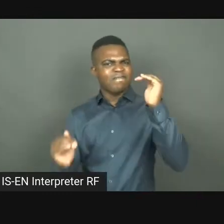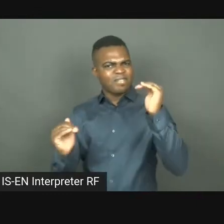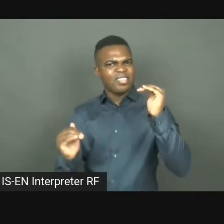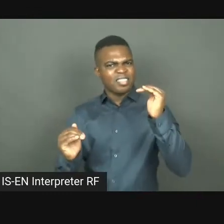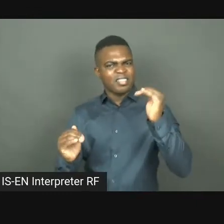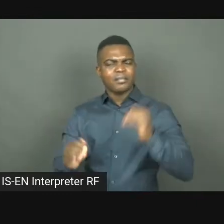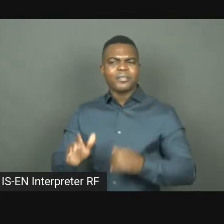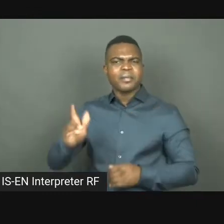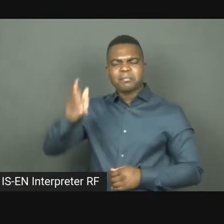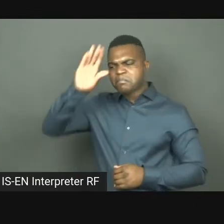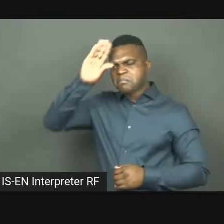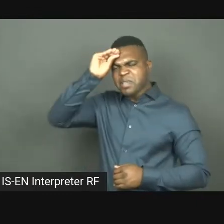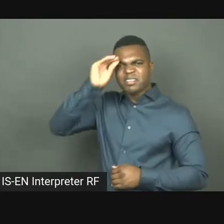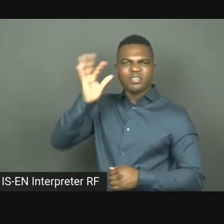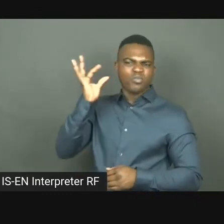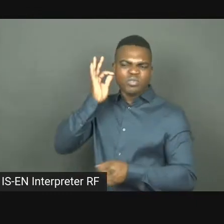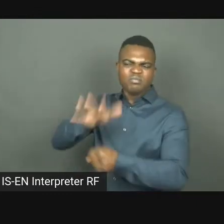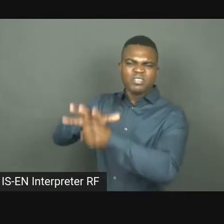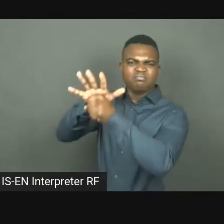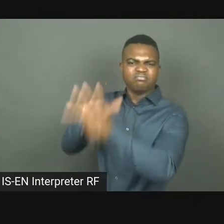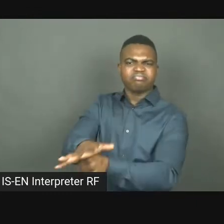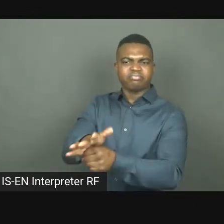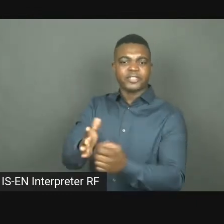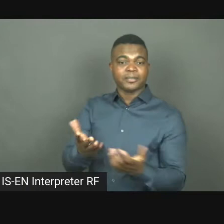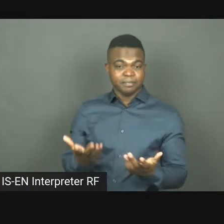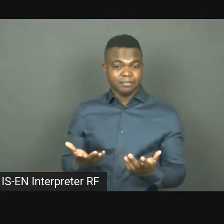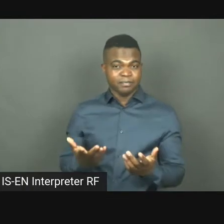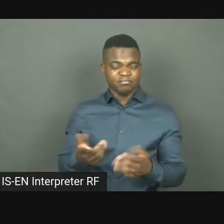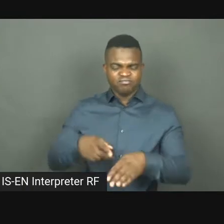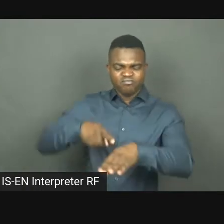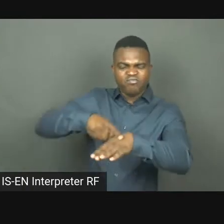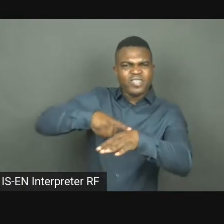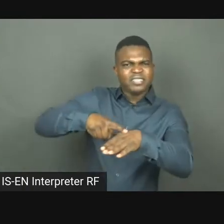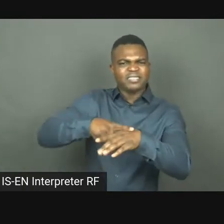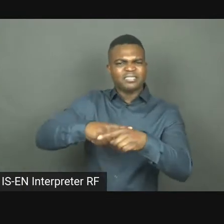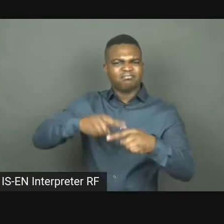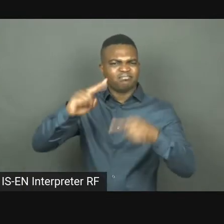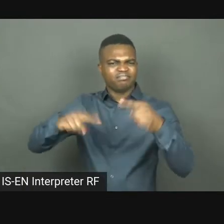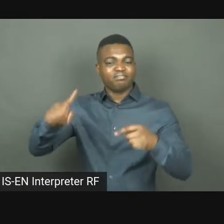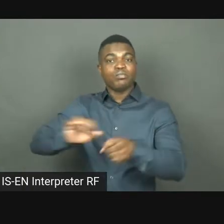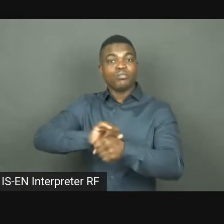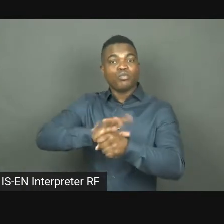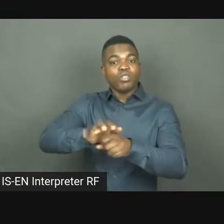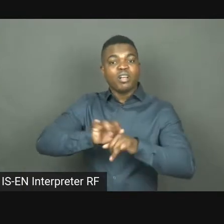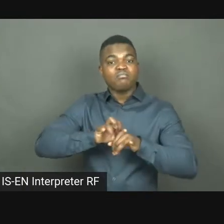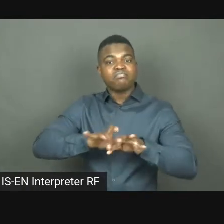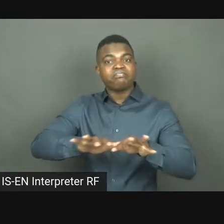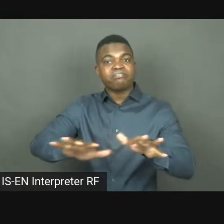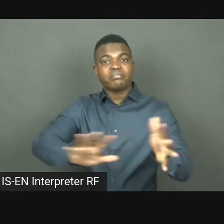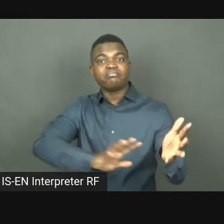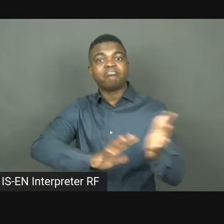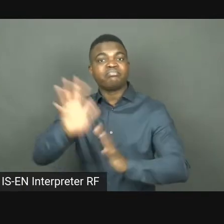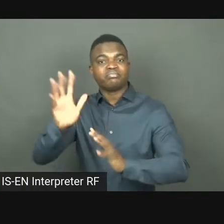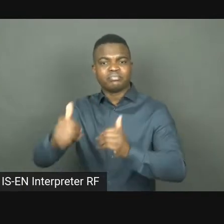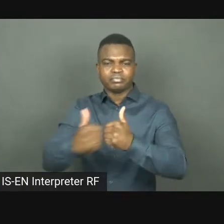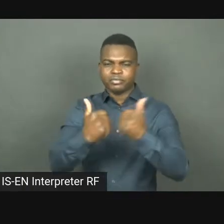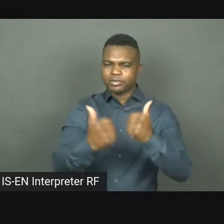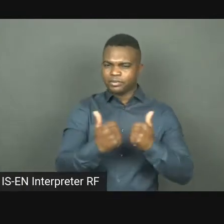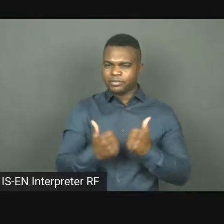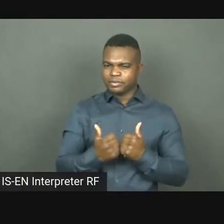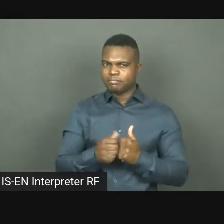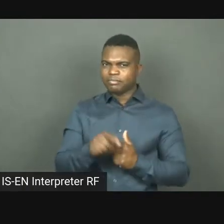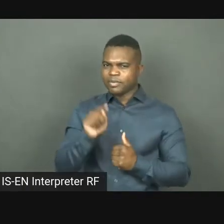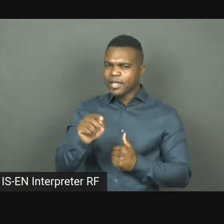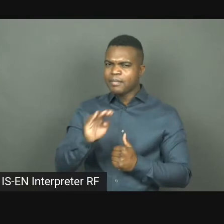delivery. Too often, national actors are relegated to the margins, and their capacities and values are